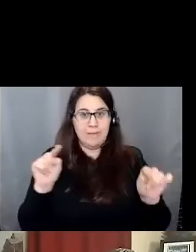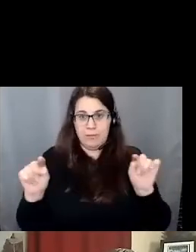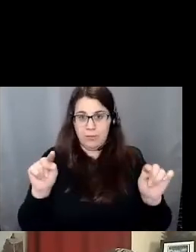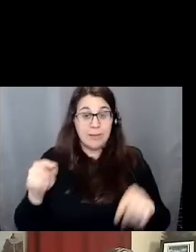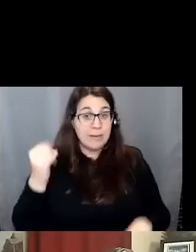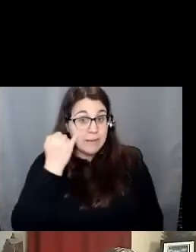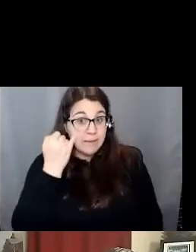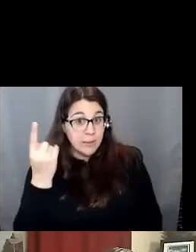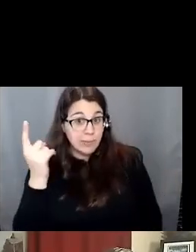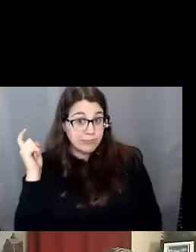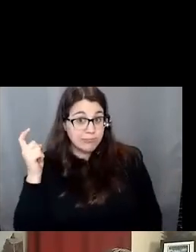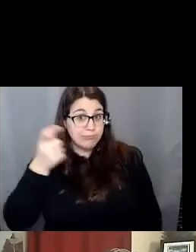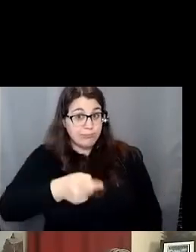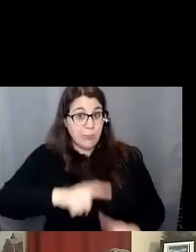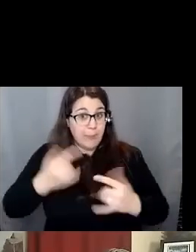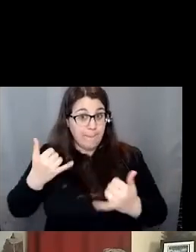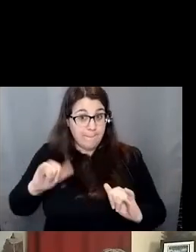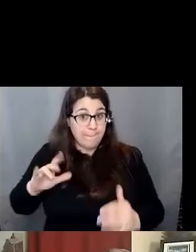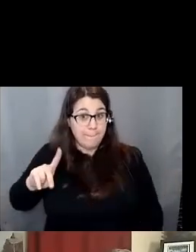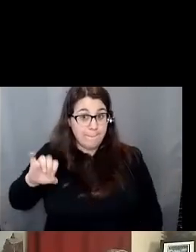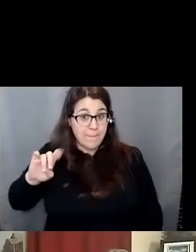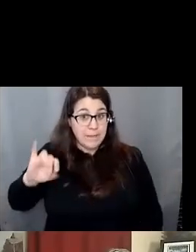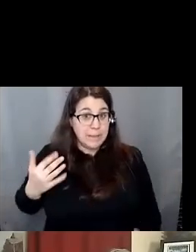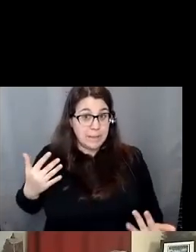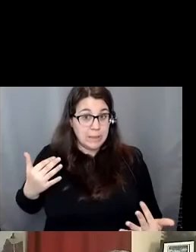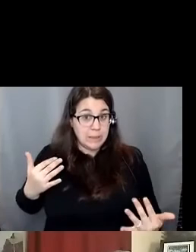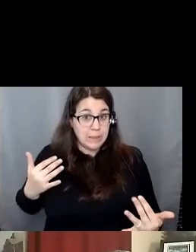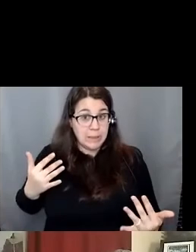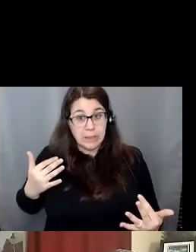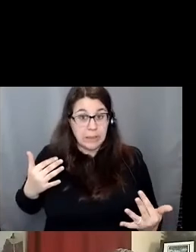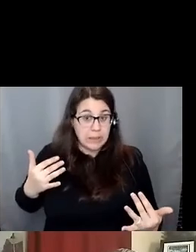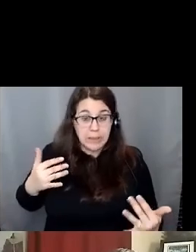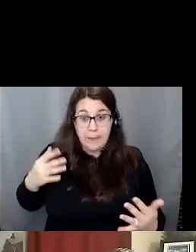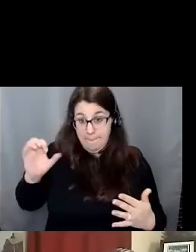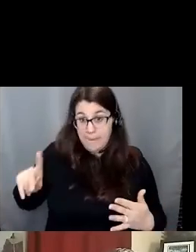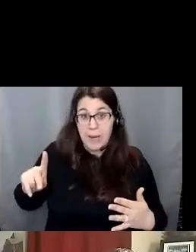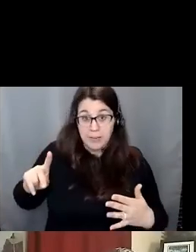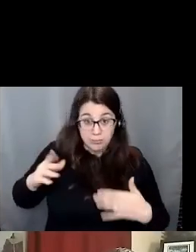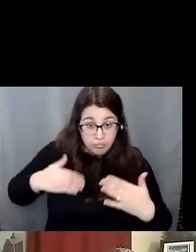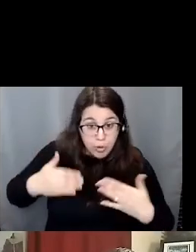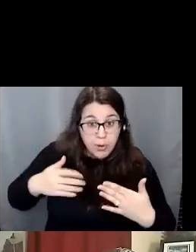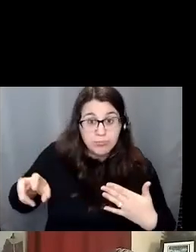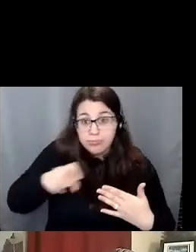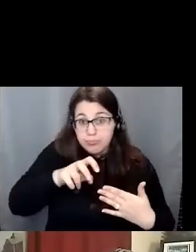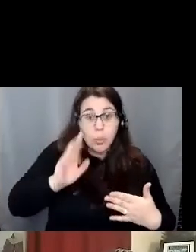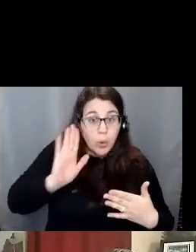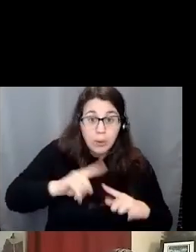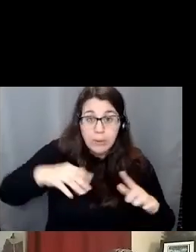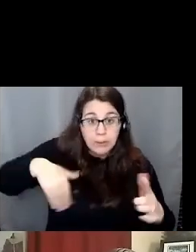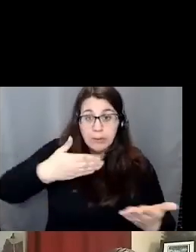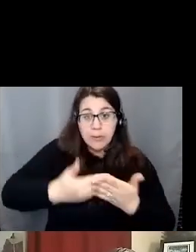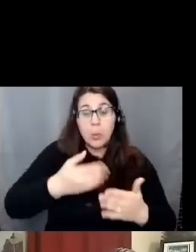pending contribution, meaning the bank is in process of transferring the funds, or we do have some